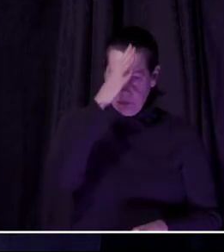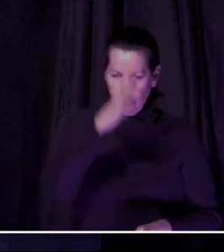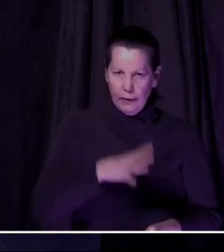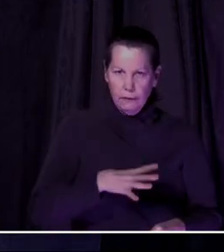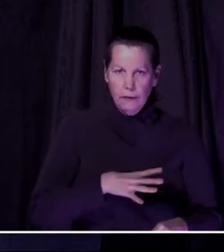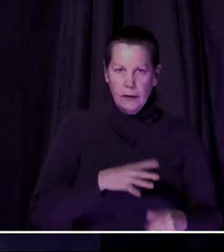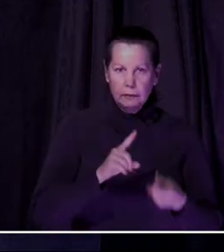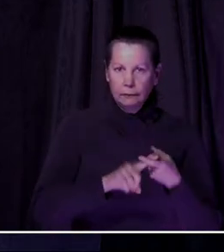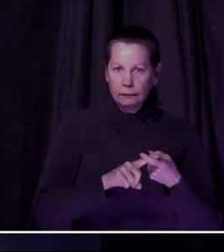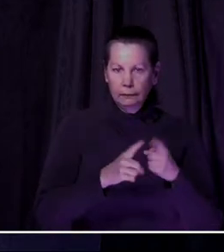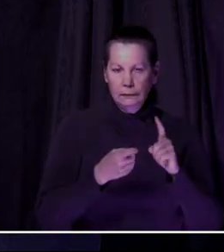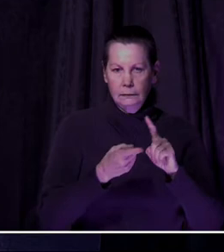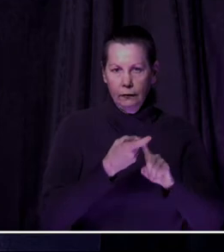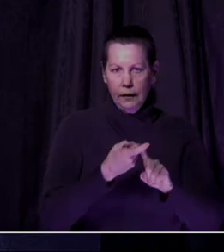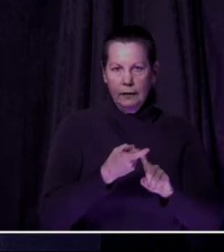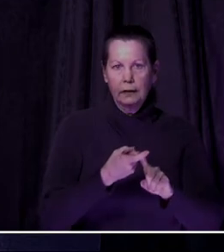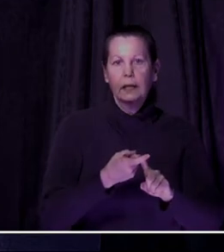and Abednego,